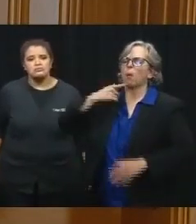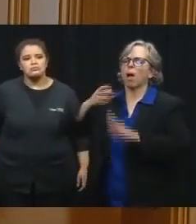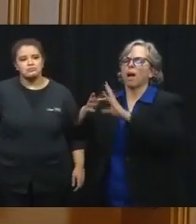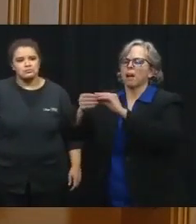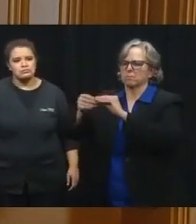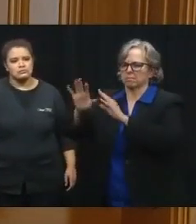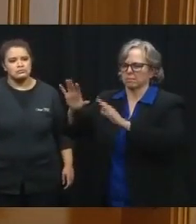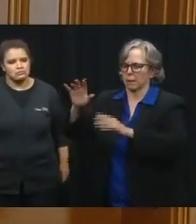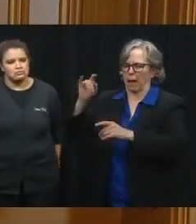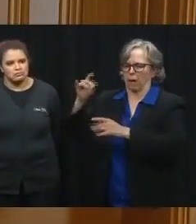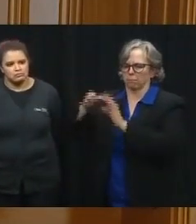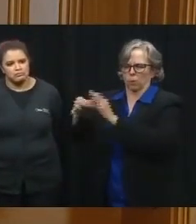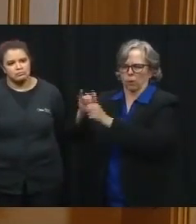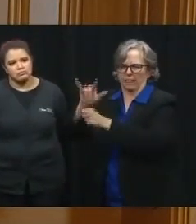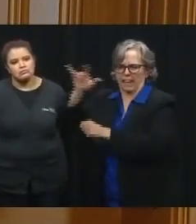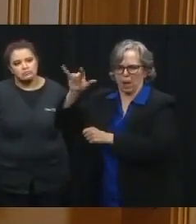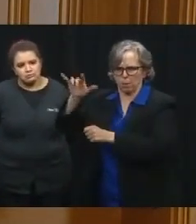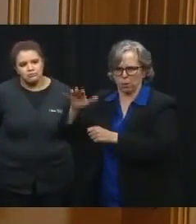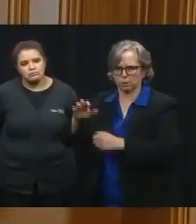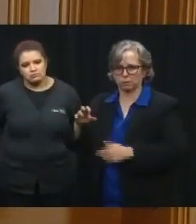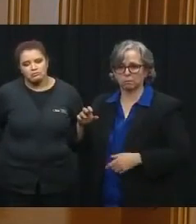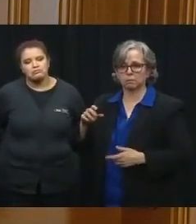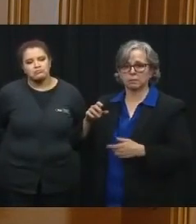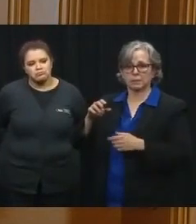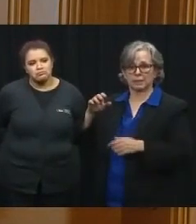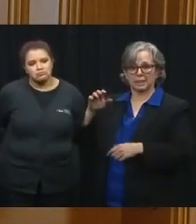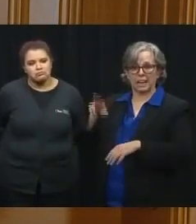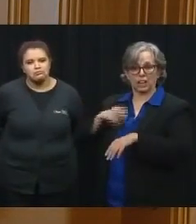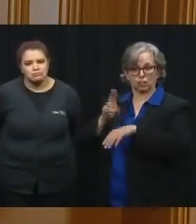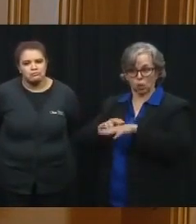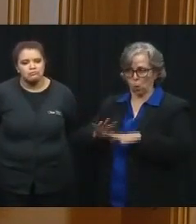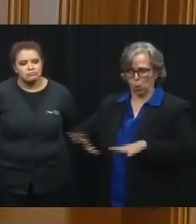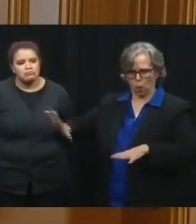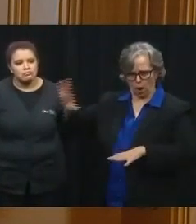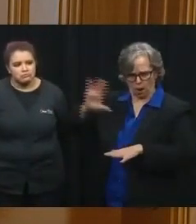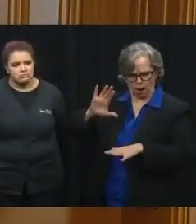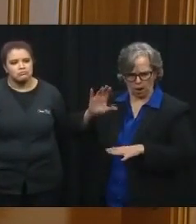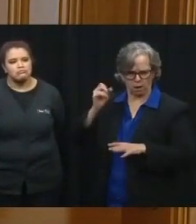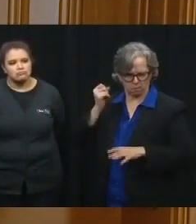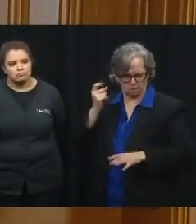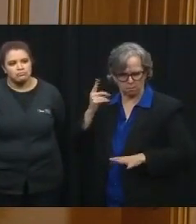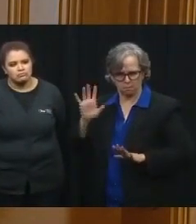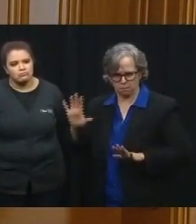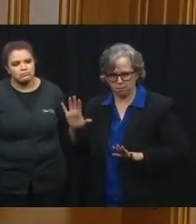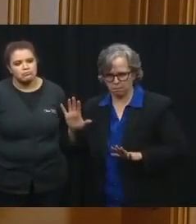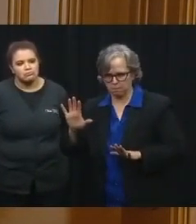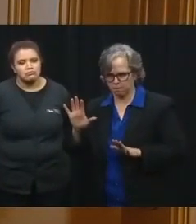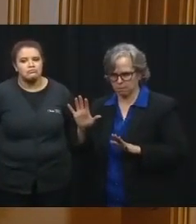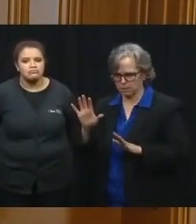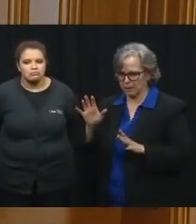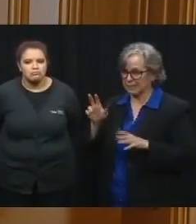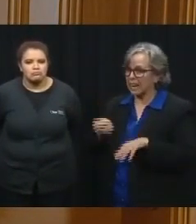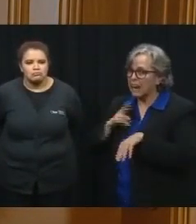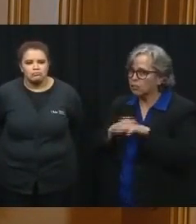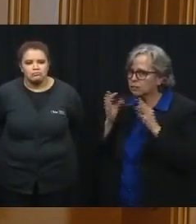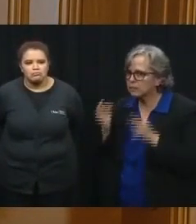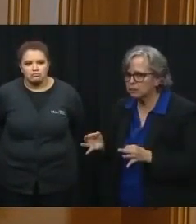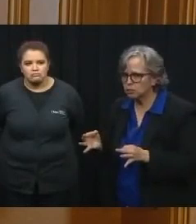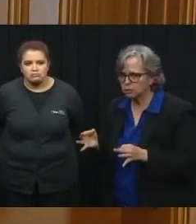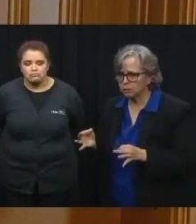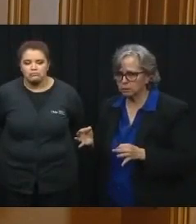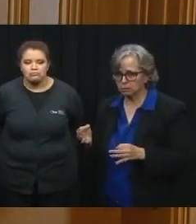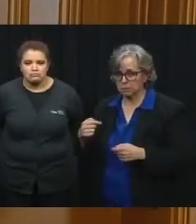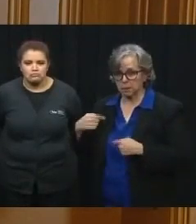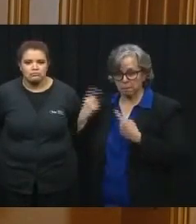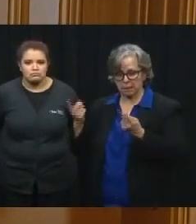the national point of view. That's usually a national decision. I've been very clear. I don't think